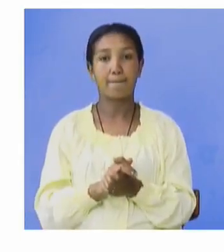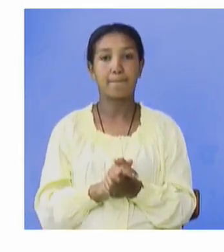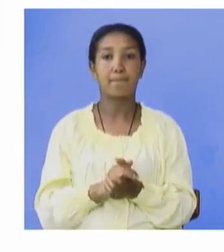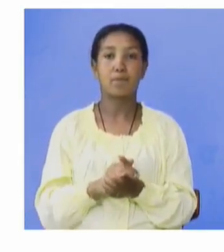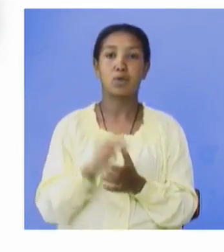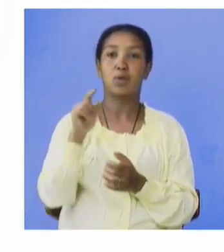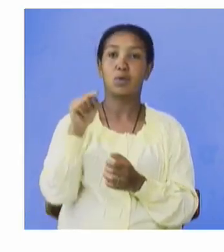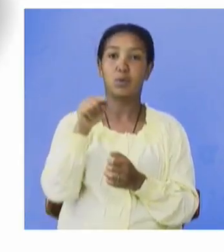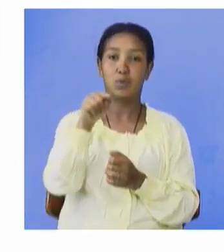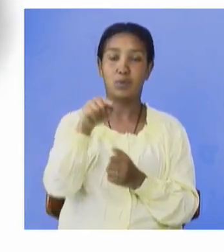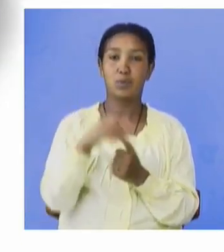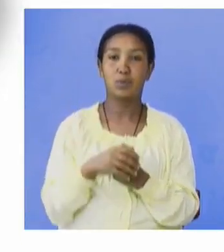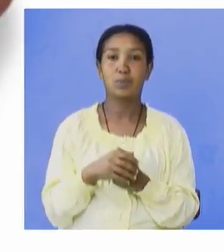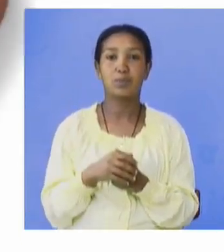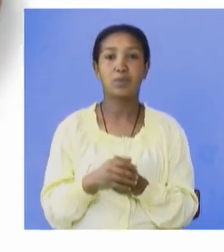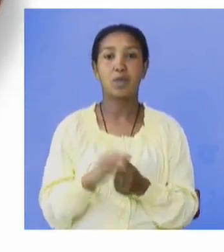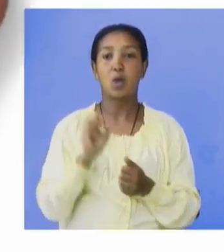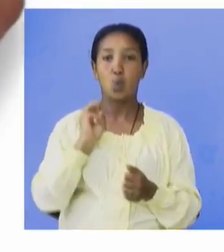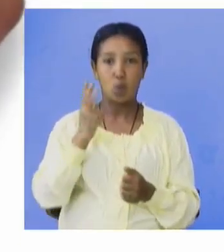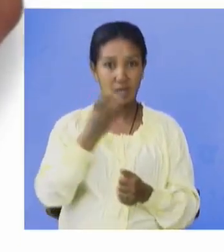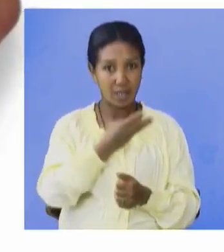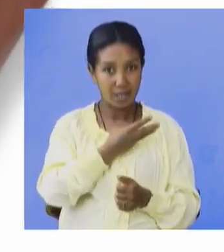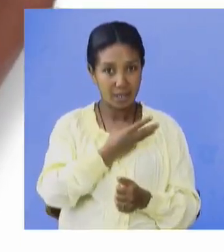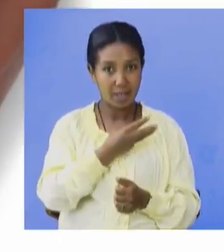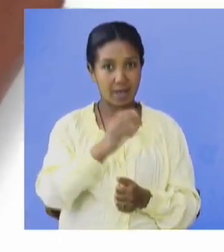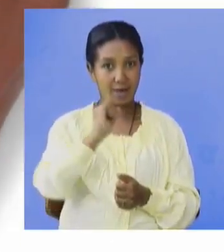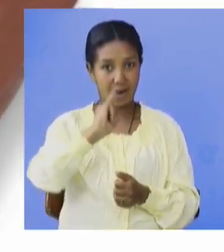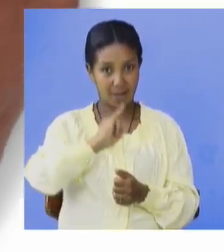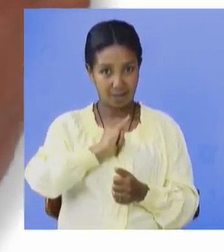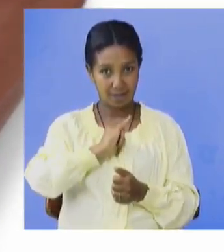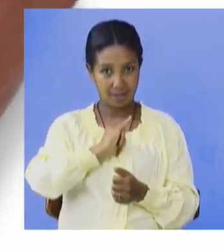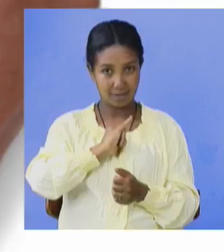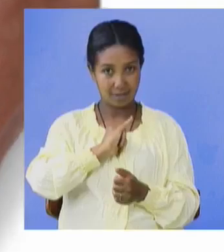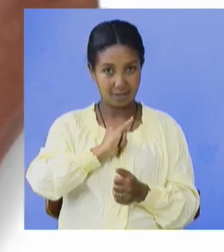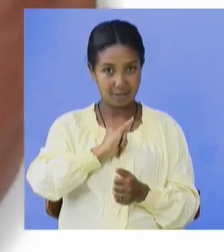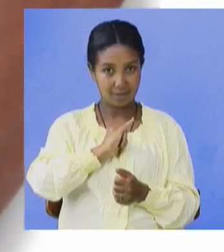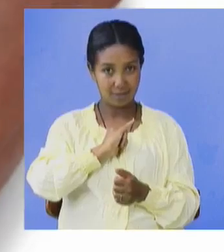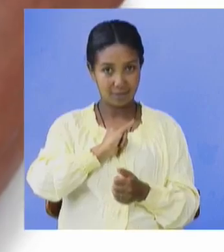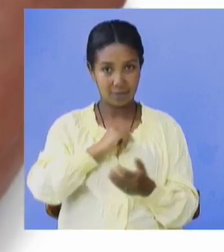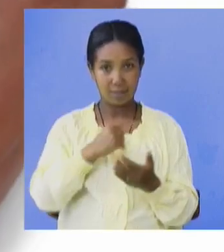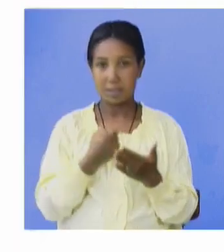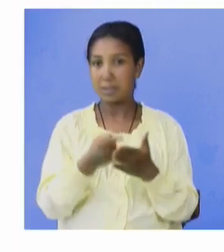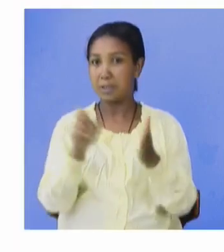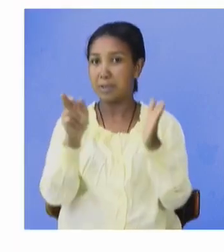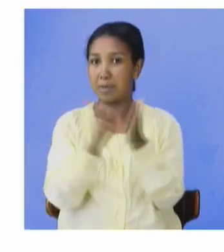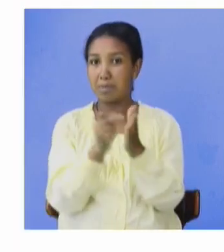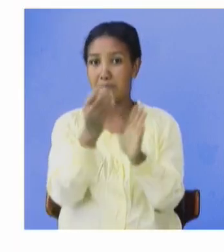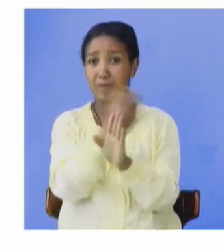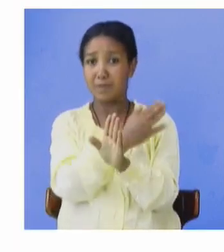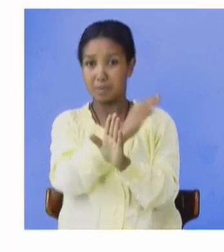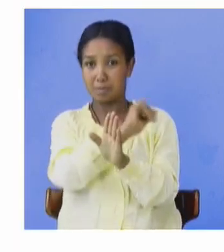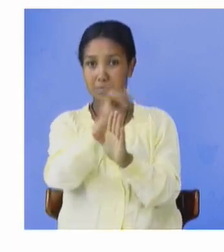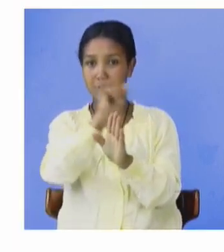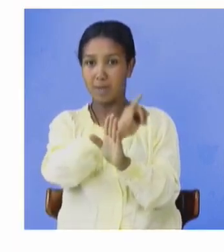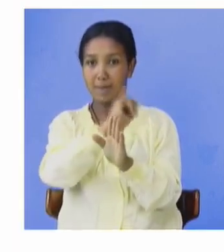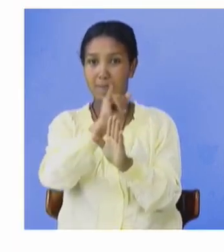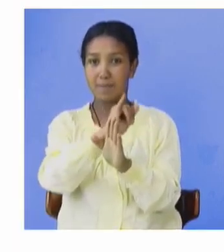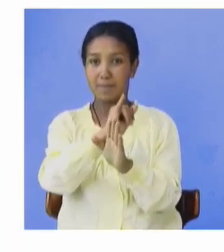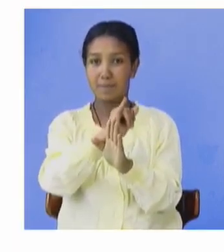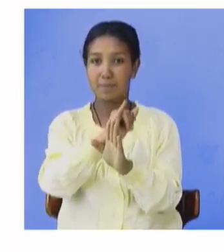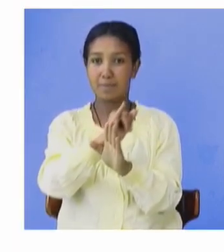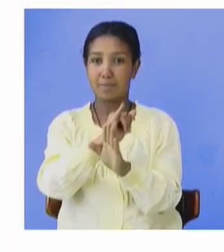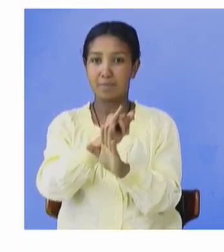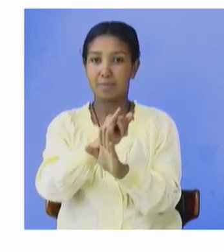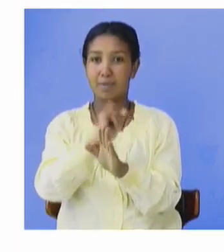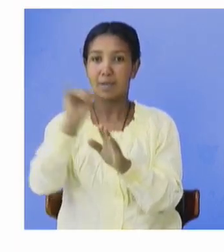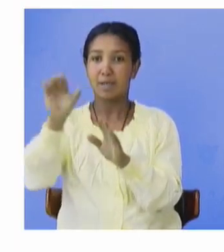you, we, and I. Here is the same rule like before as interrogative questions.